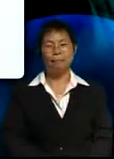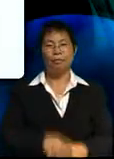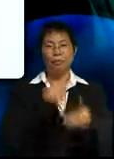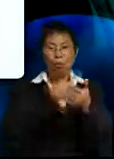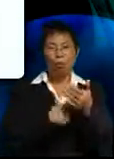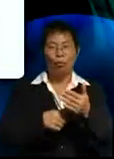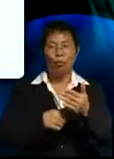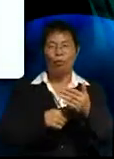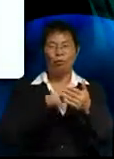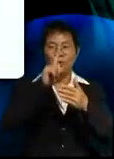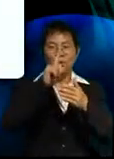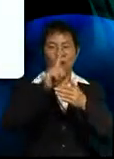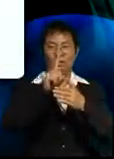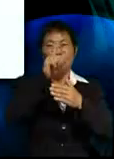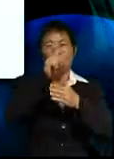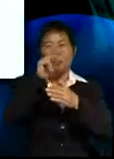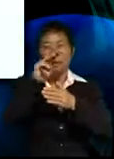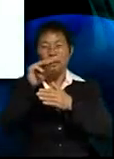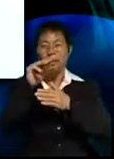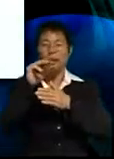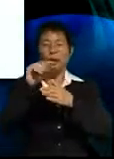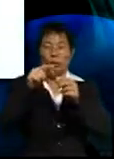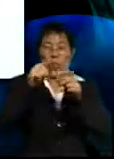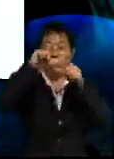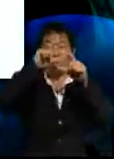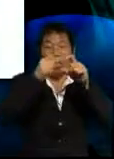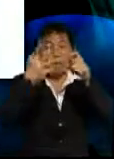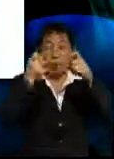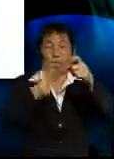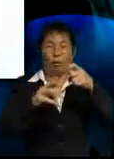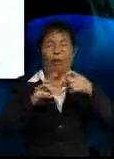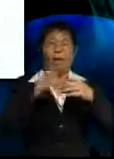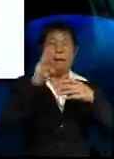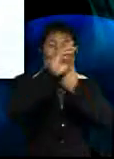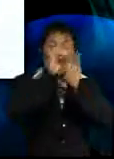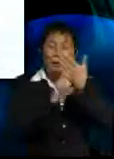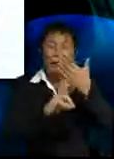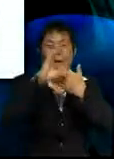One villus is about 1 millimeter long and has plenty of blood capillaries.